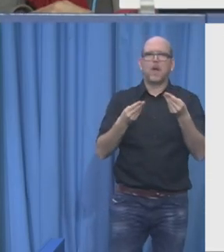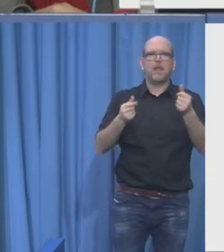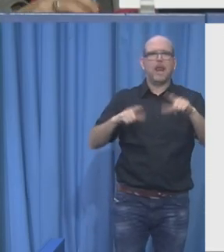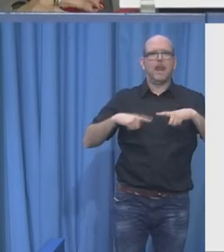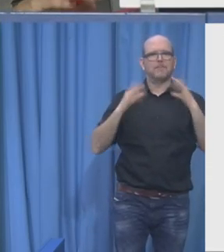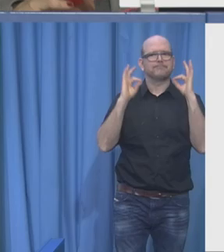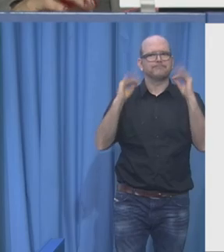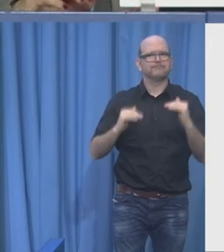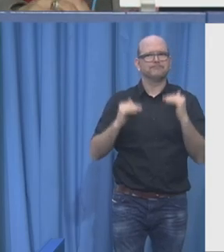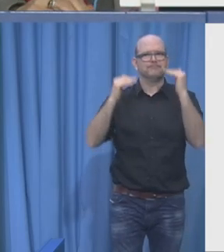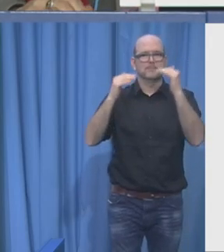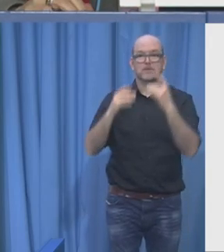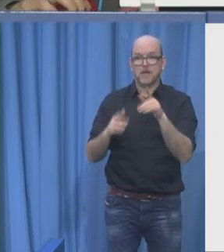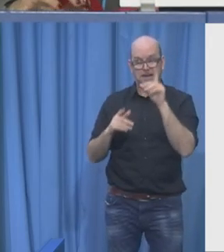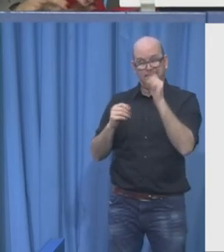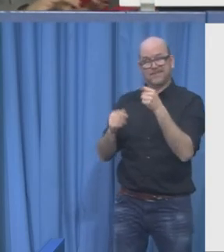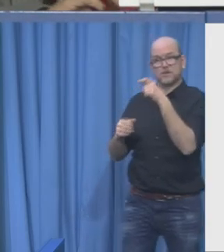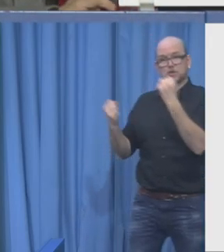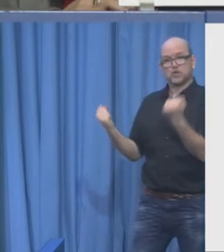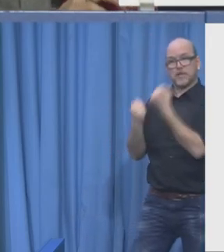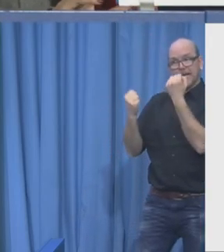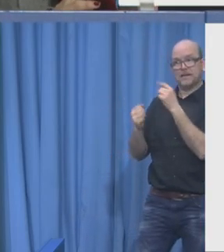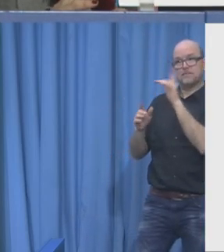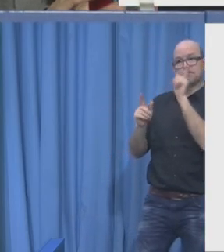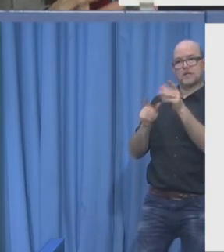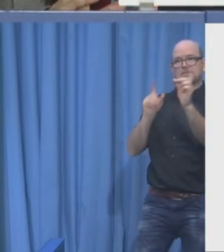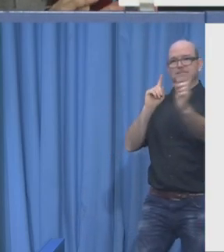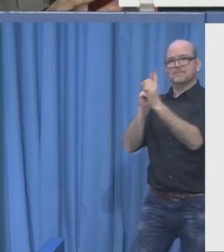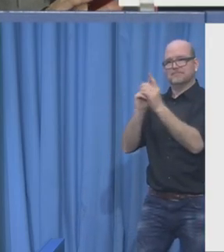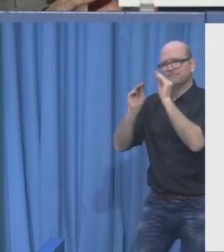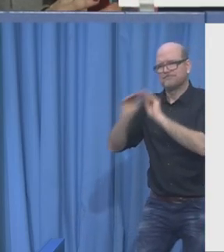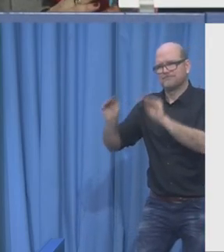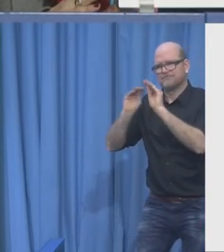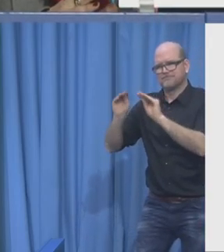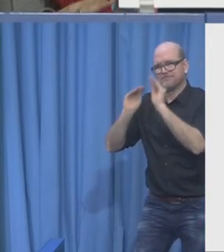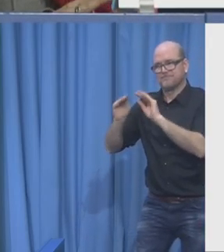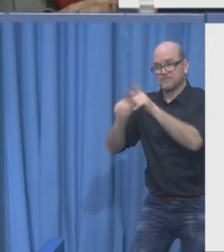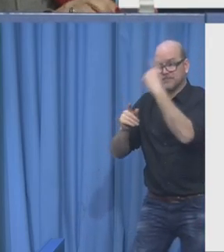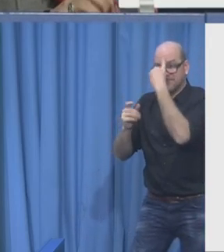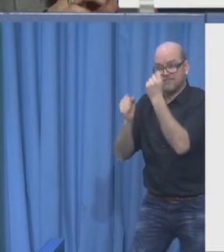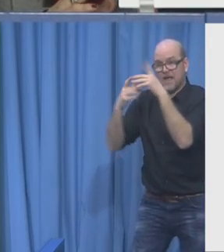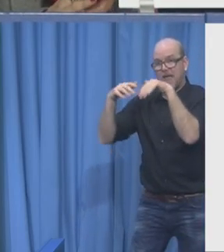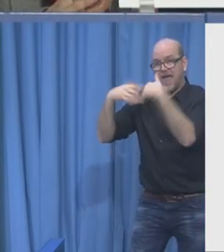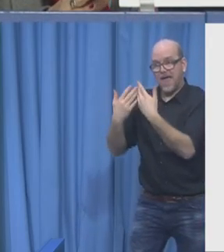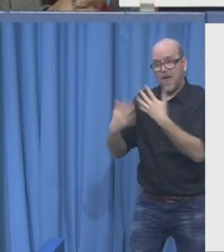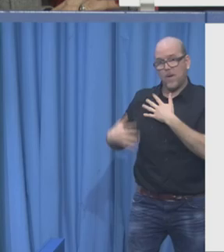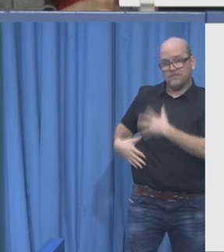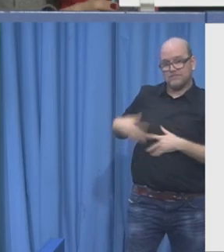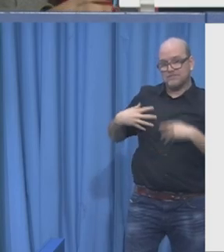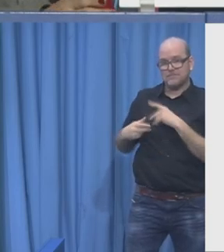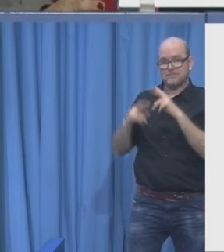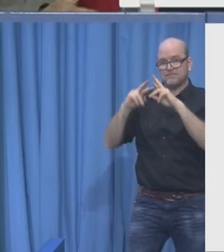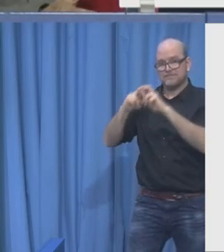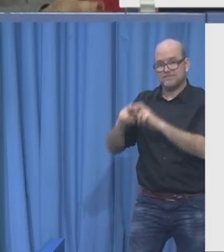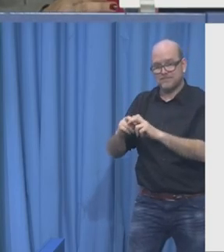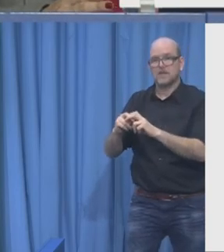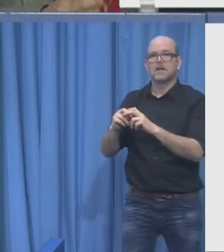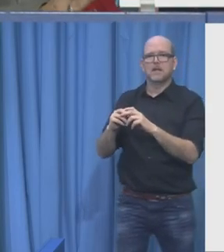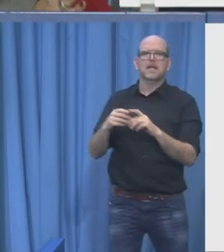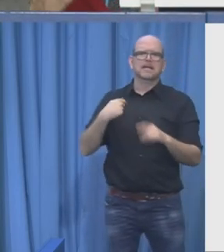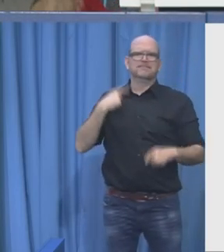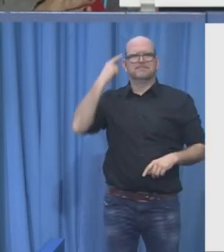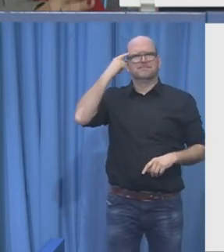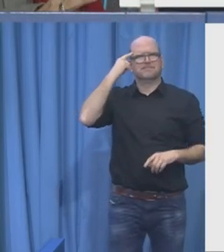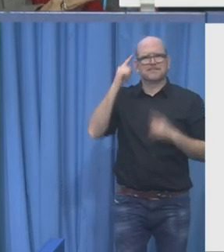in January, are already incorporated into 5 public hospitals in Colombia, and one of them has left to Mexico and